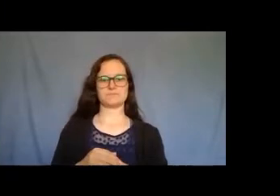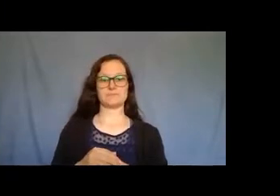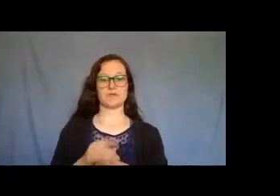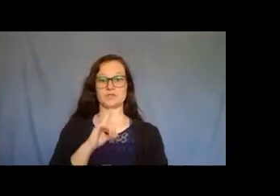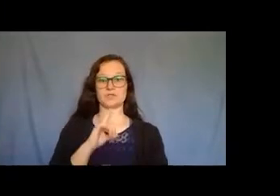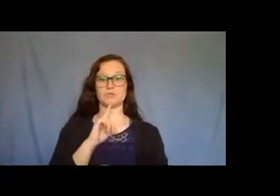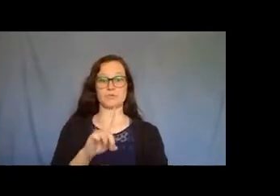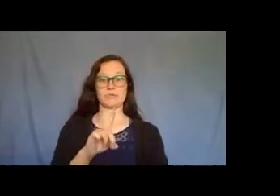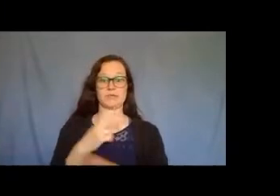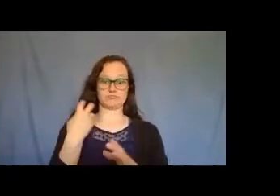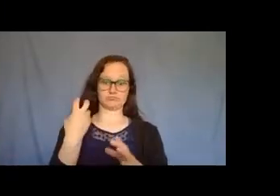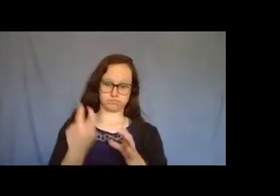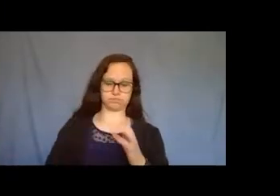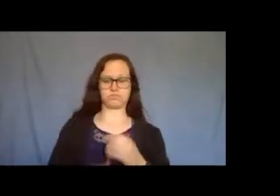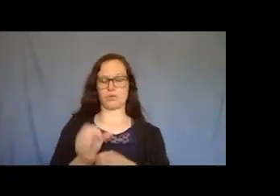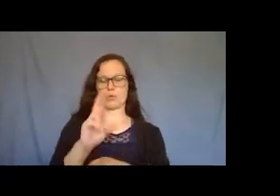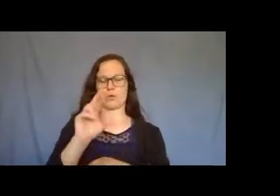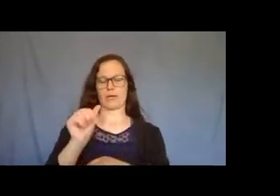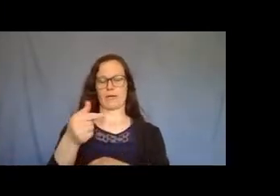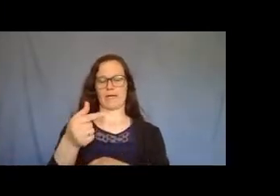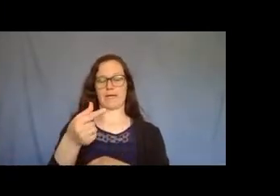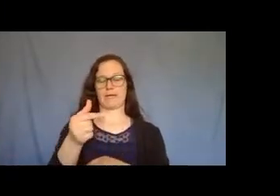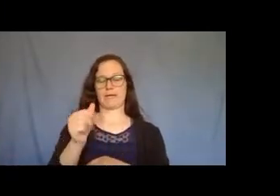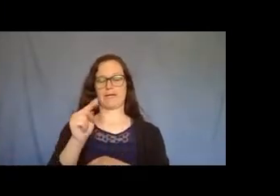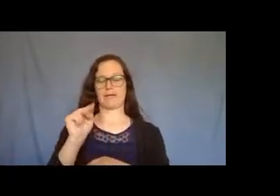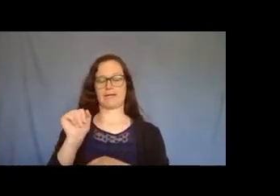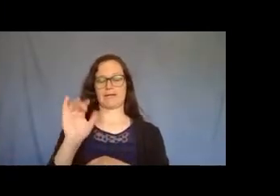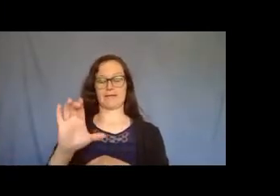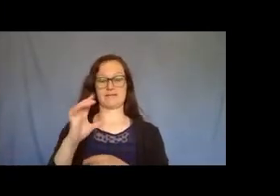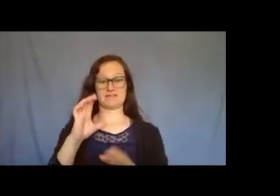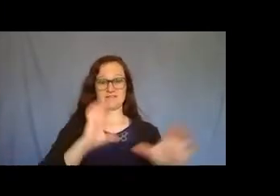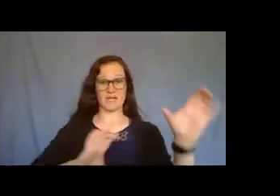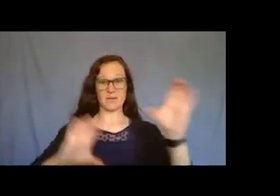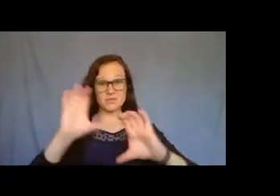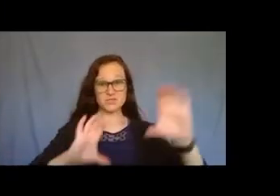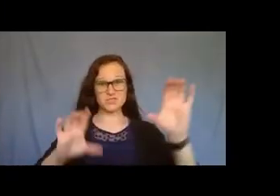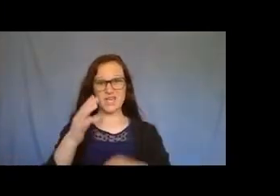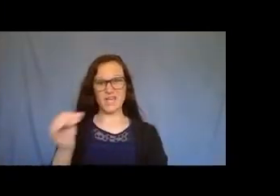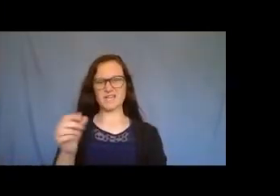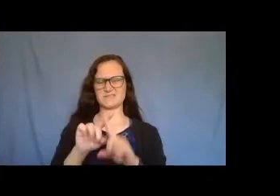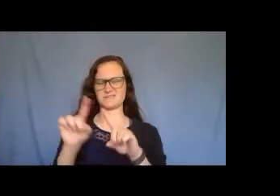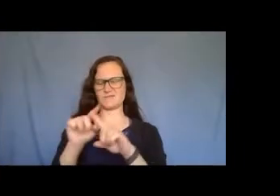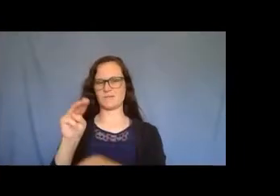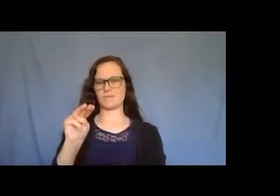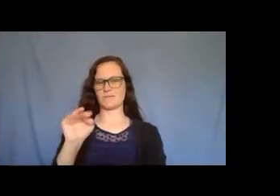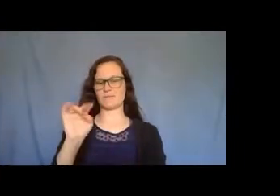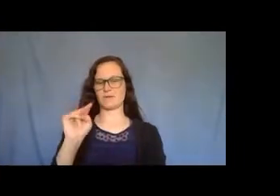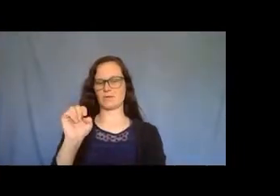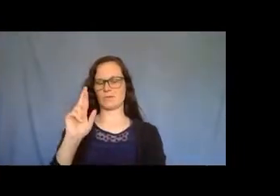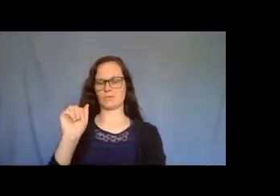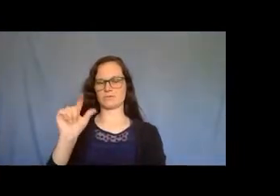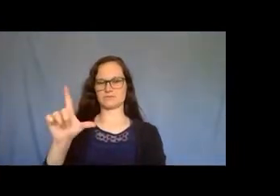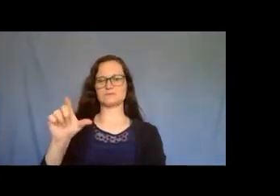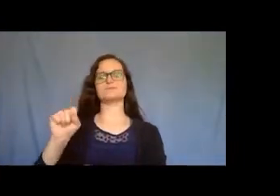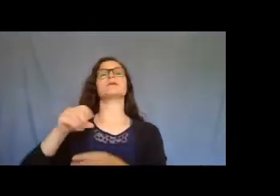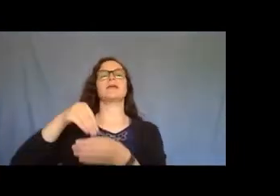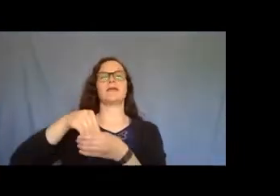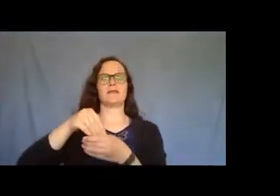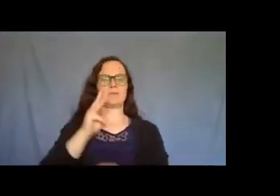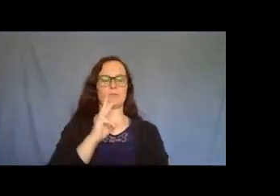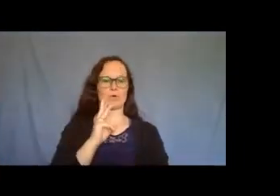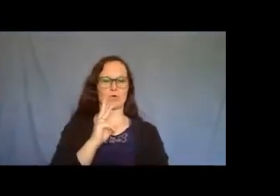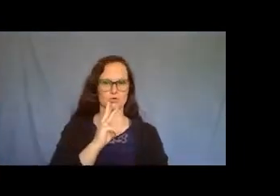chemistry, natural and anthropogenic metals, and mining-related mobility of elements such as arsenic, uranium, lead,